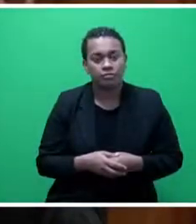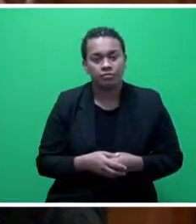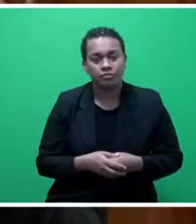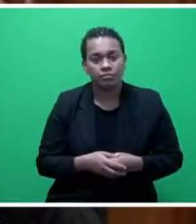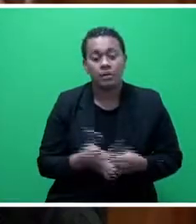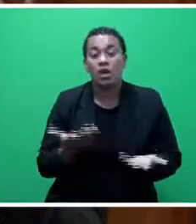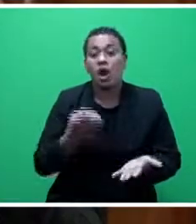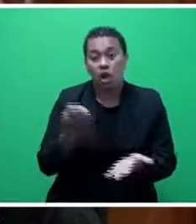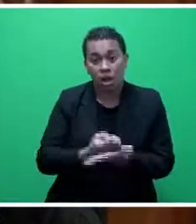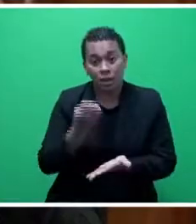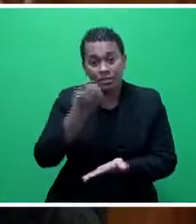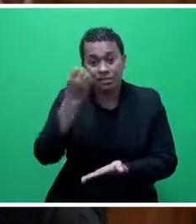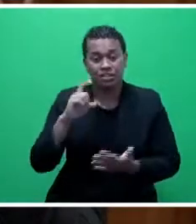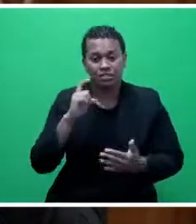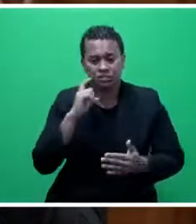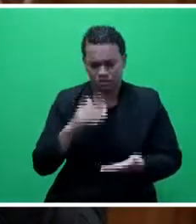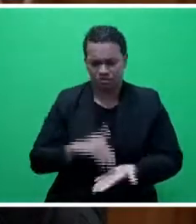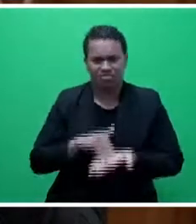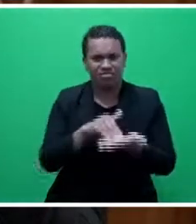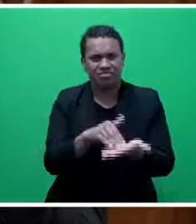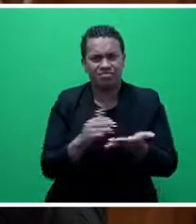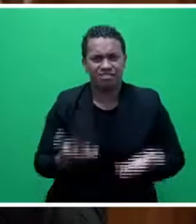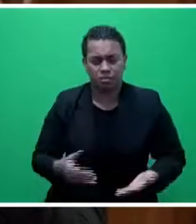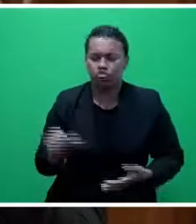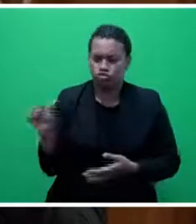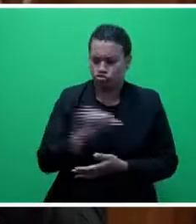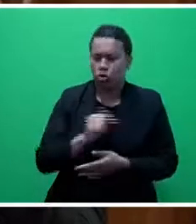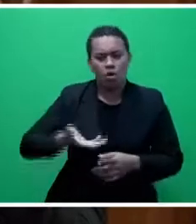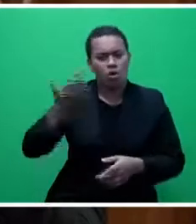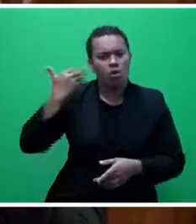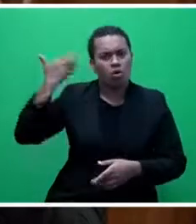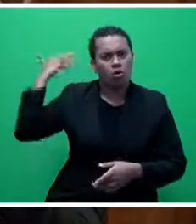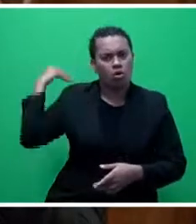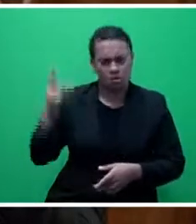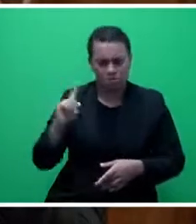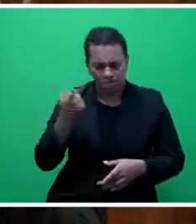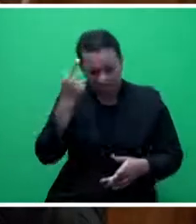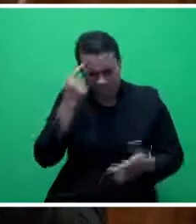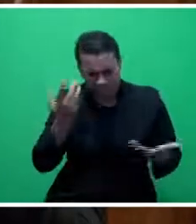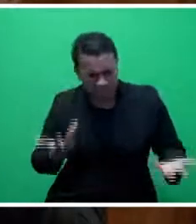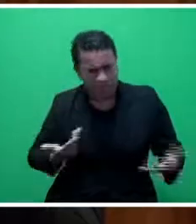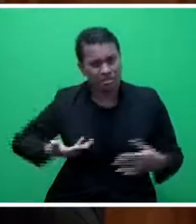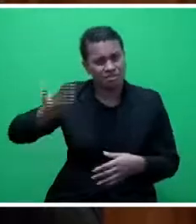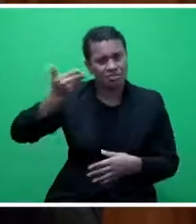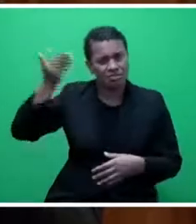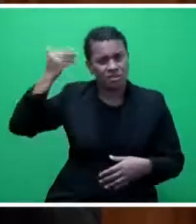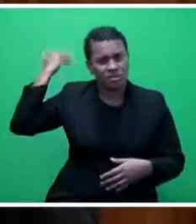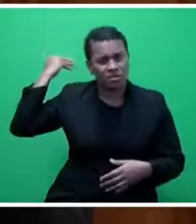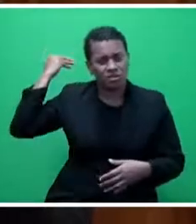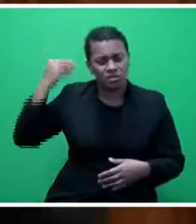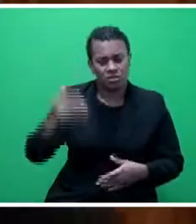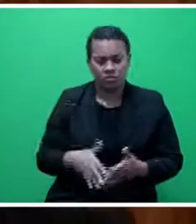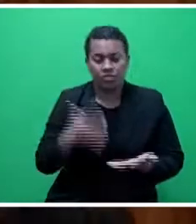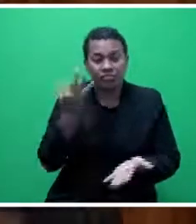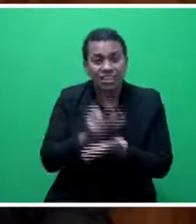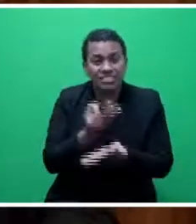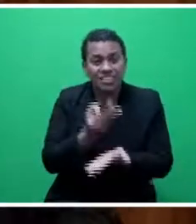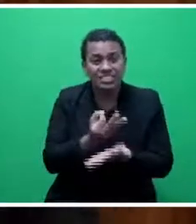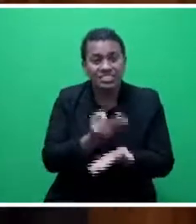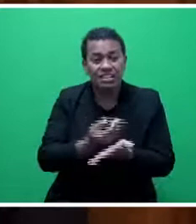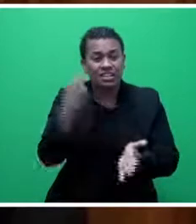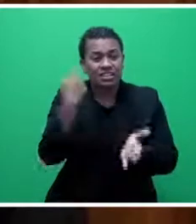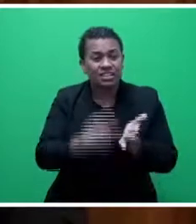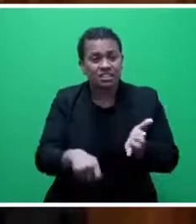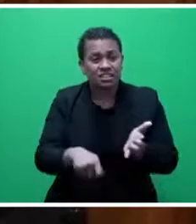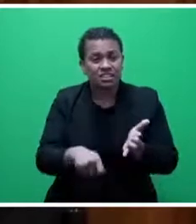It has been a long time coming. I think there was a time there when fees and taxes and